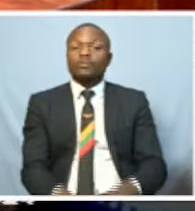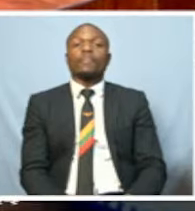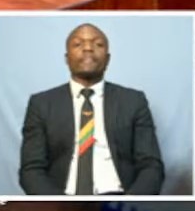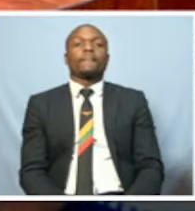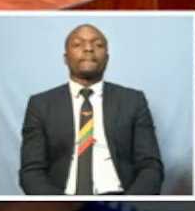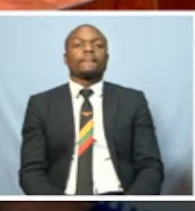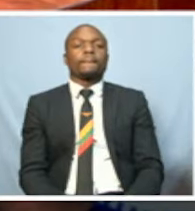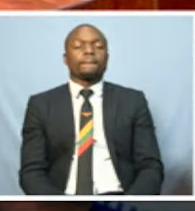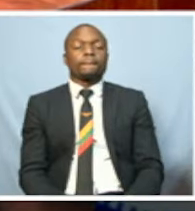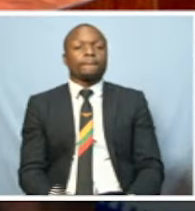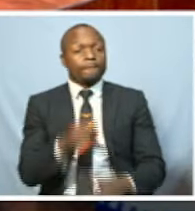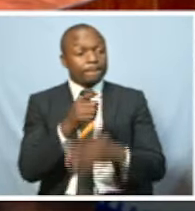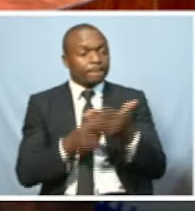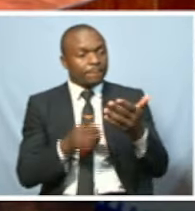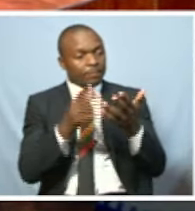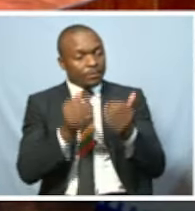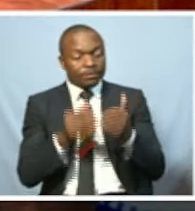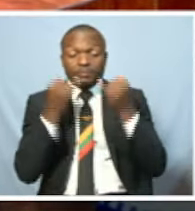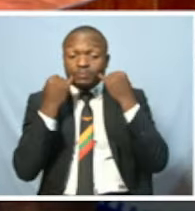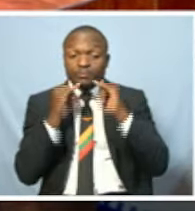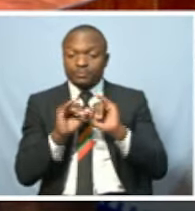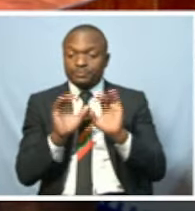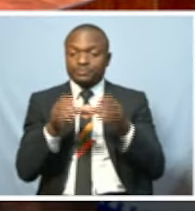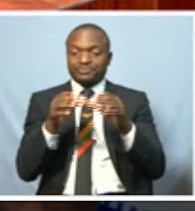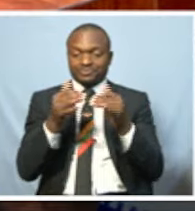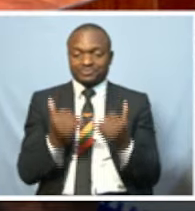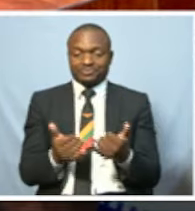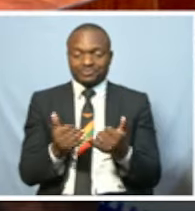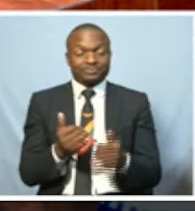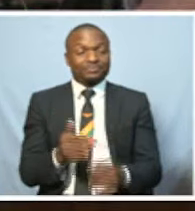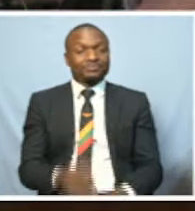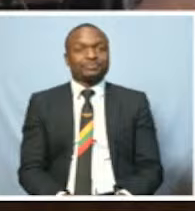Is that what you want to tell the committee?